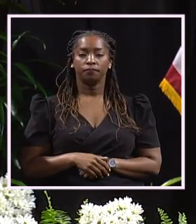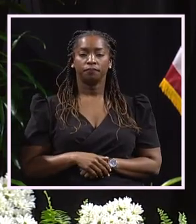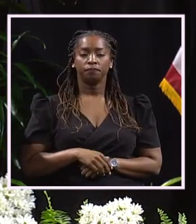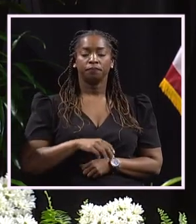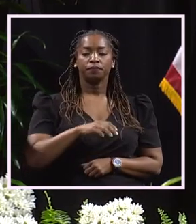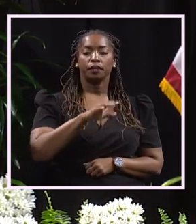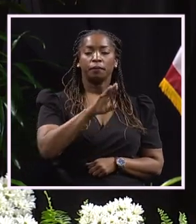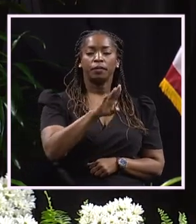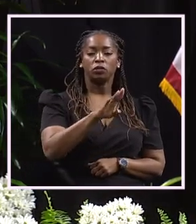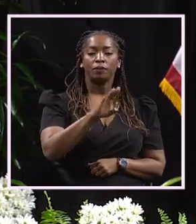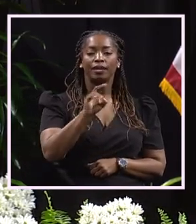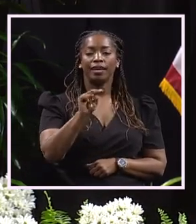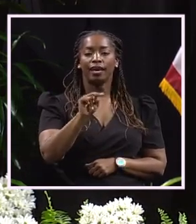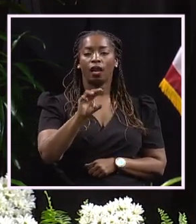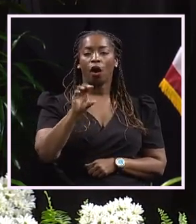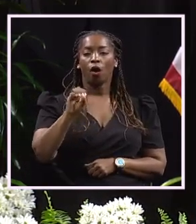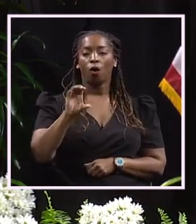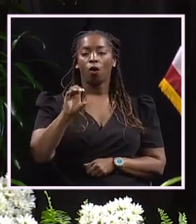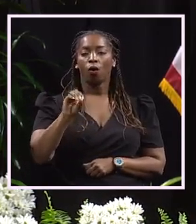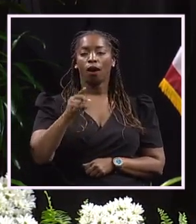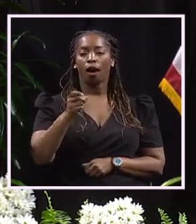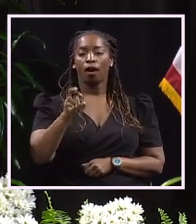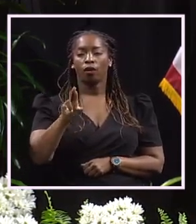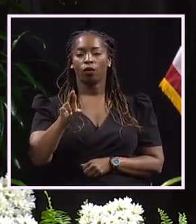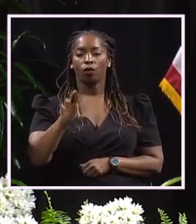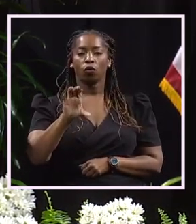Benjamin M. O'Connor, cum laude,